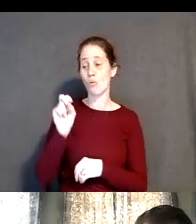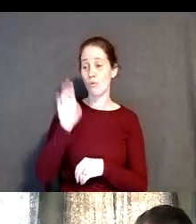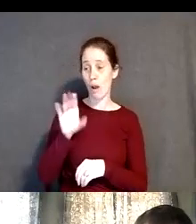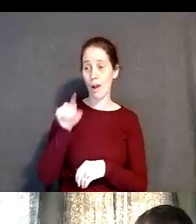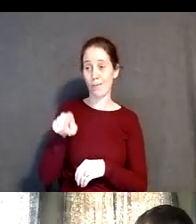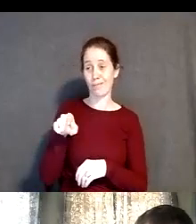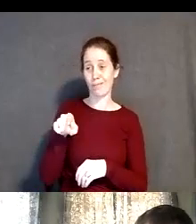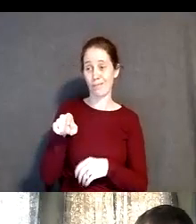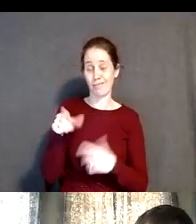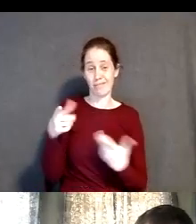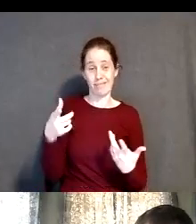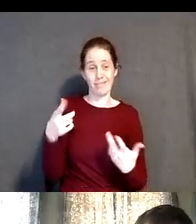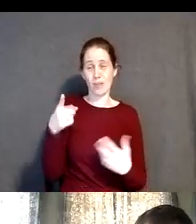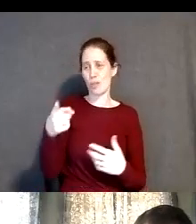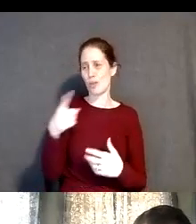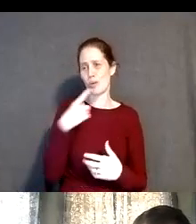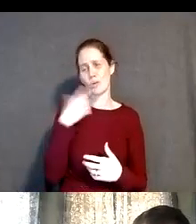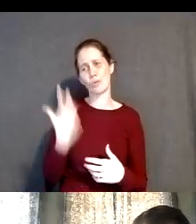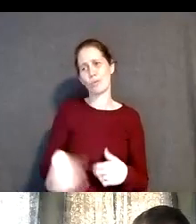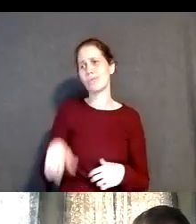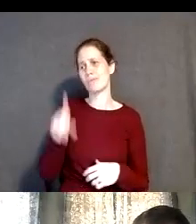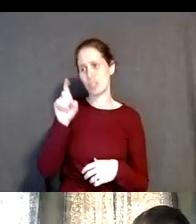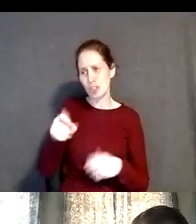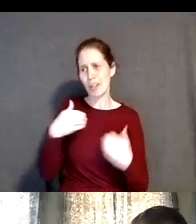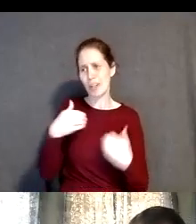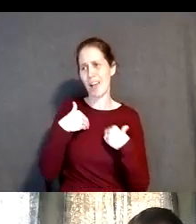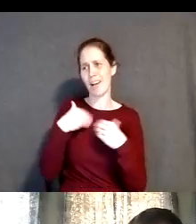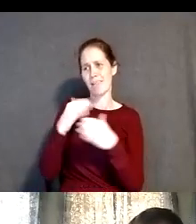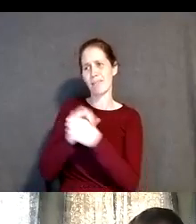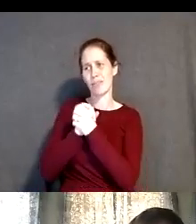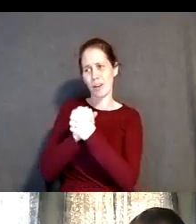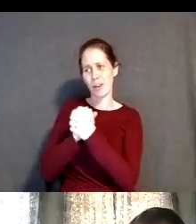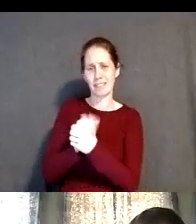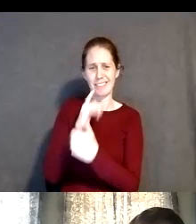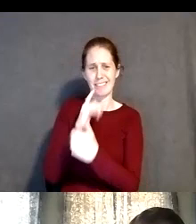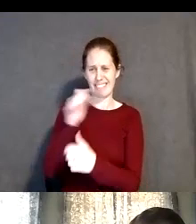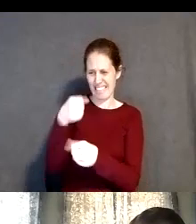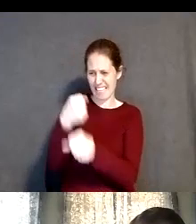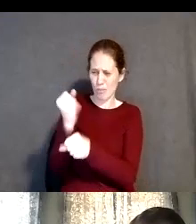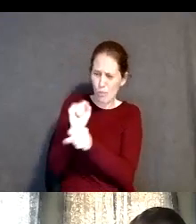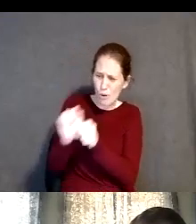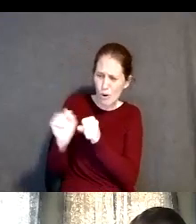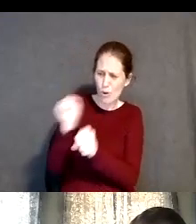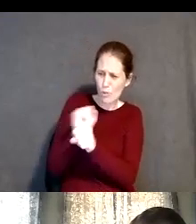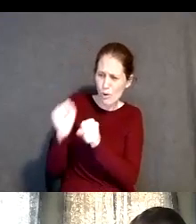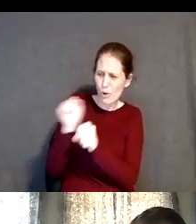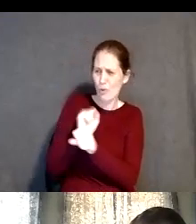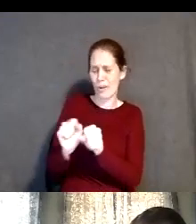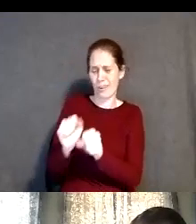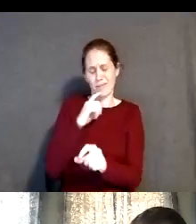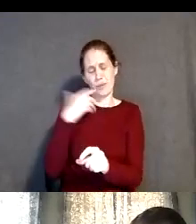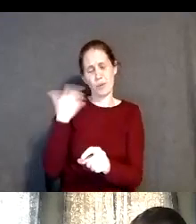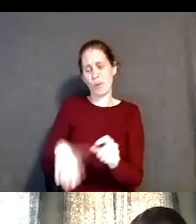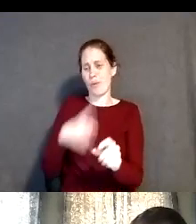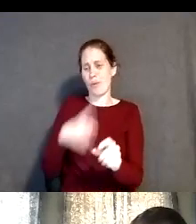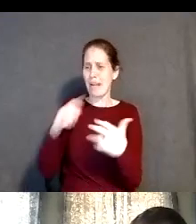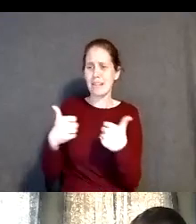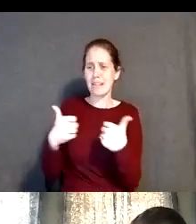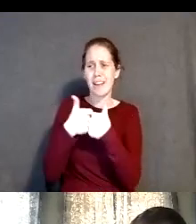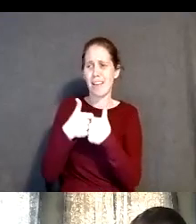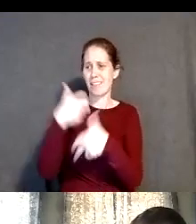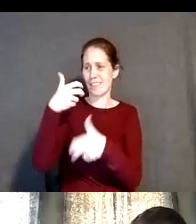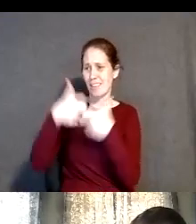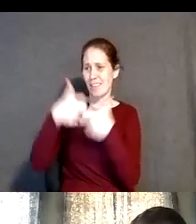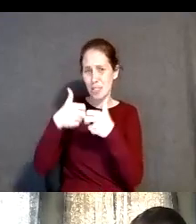can't think of someone more deserving after 10 years working in the trenches on a really challenging issue